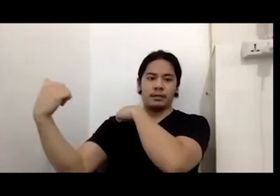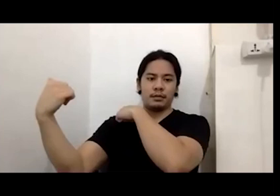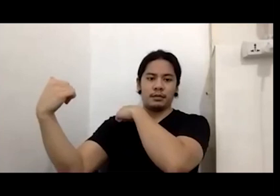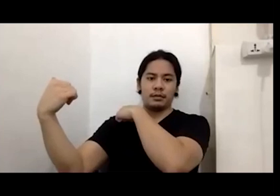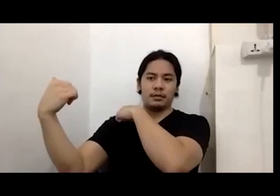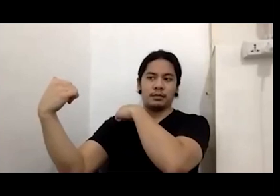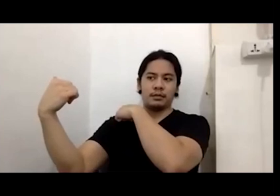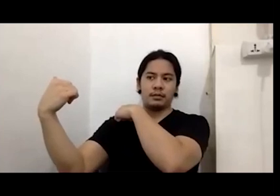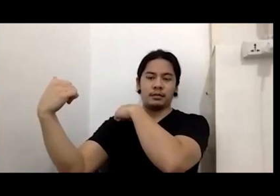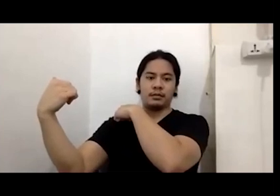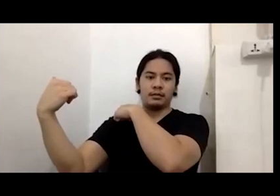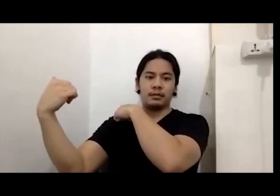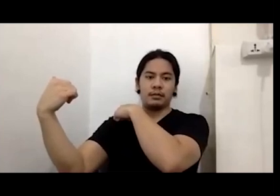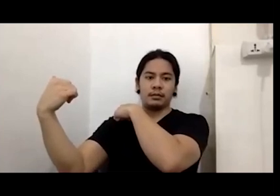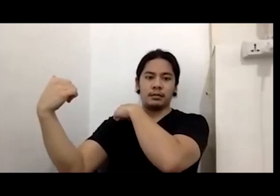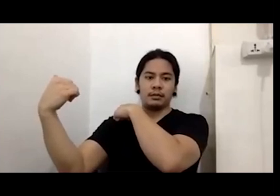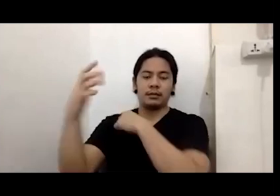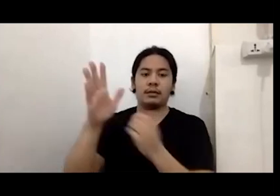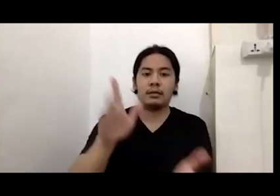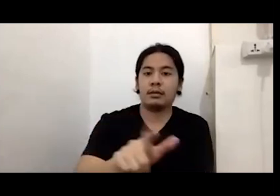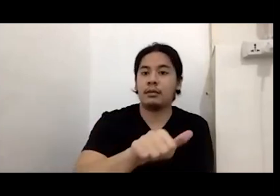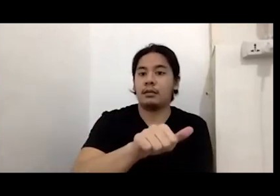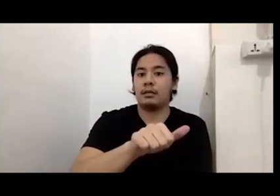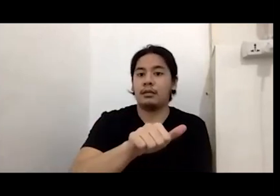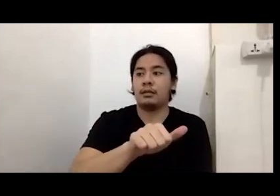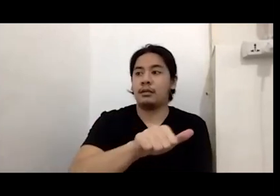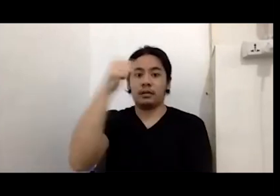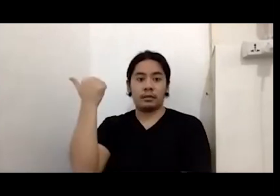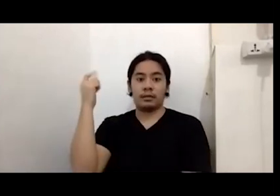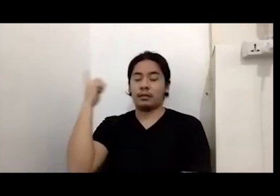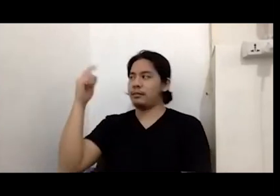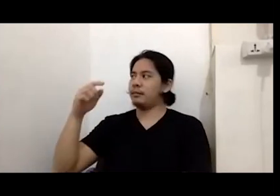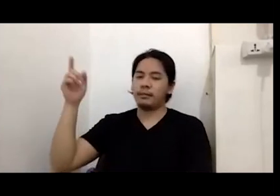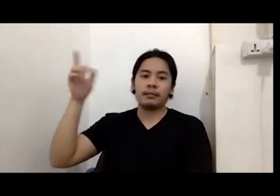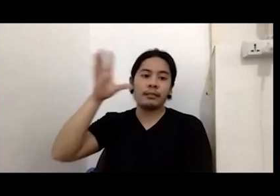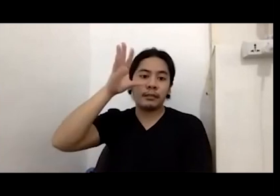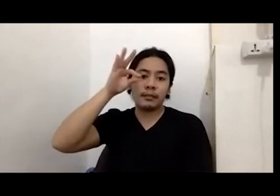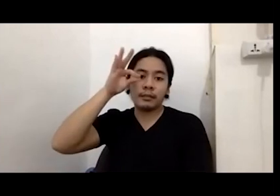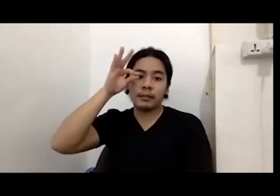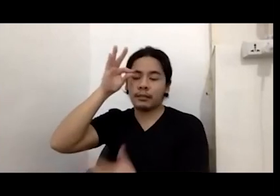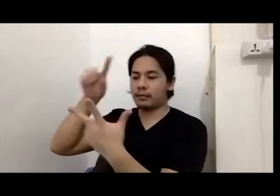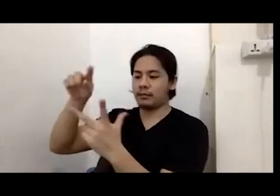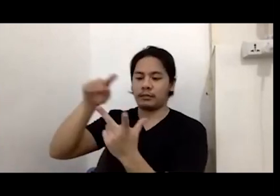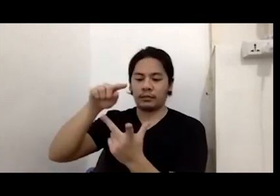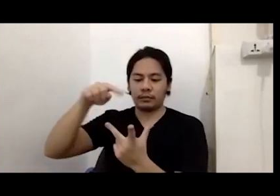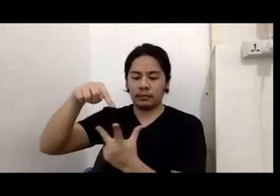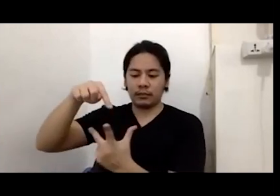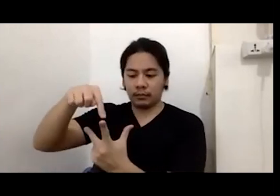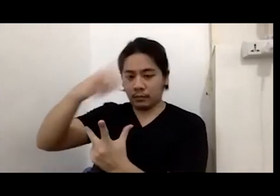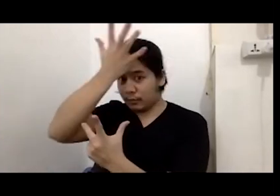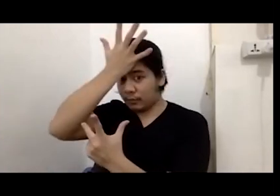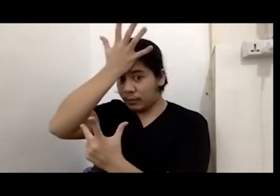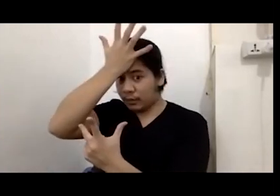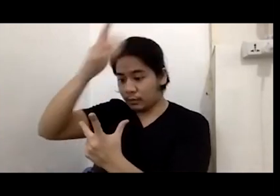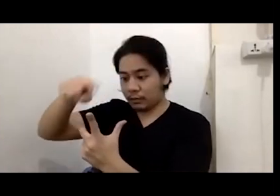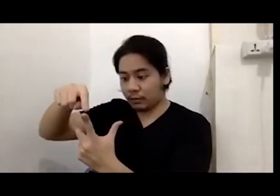So Peebs calls me Jacques. Okay, so that's fine. Okay. And then the next one, the second